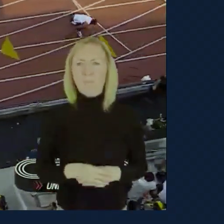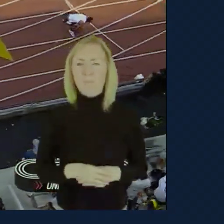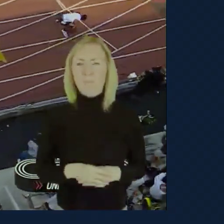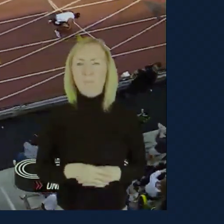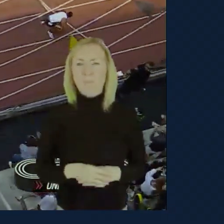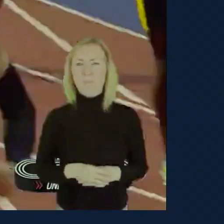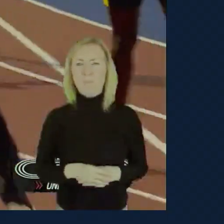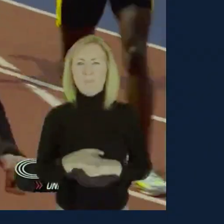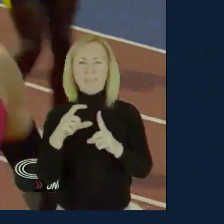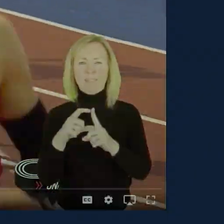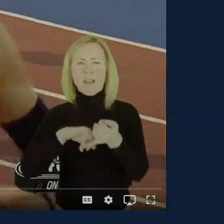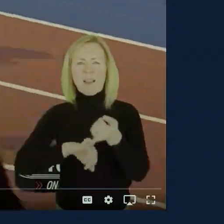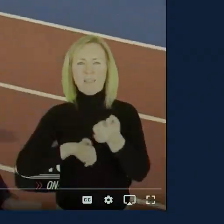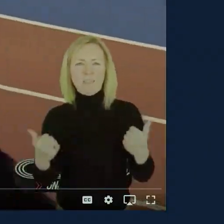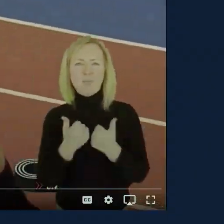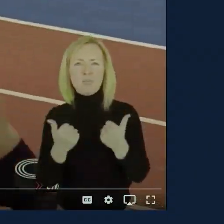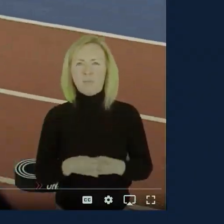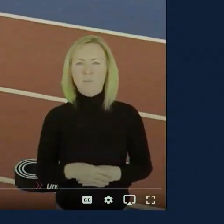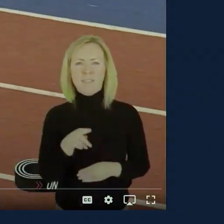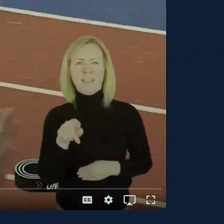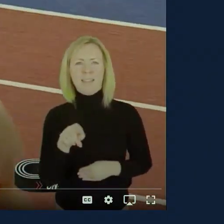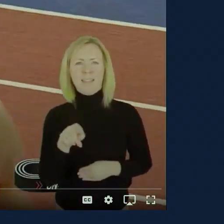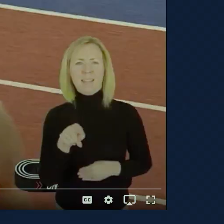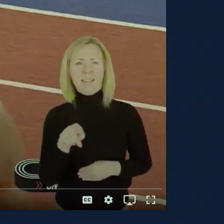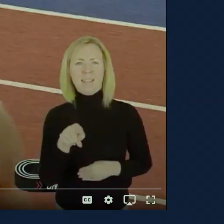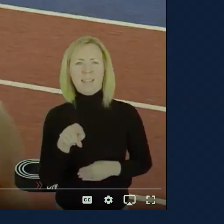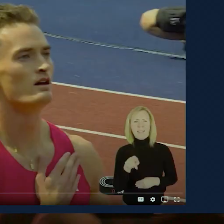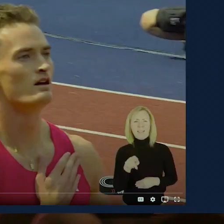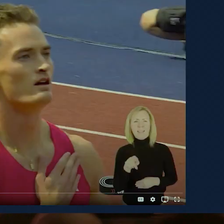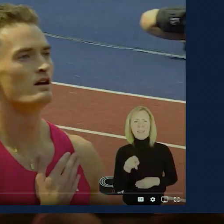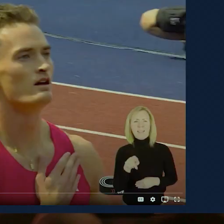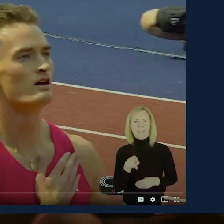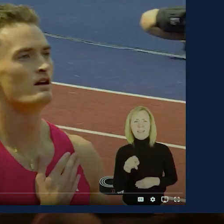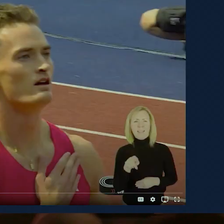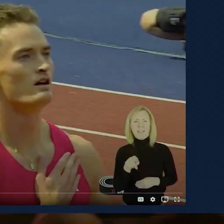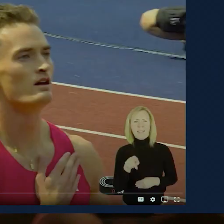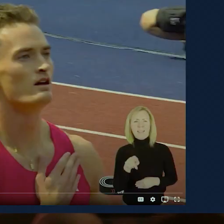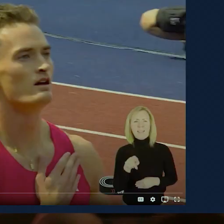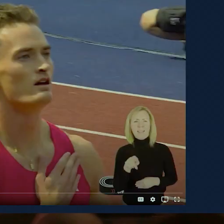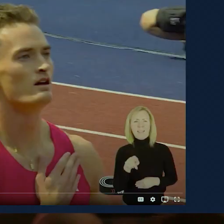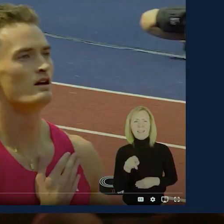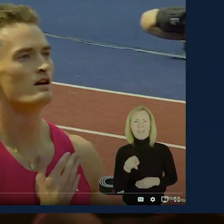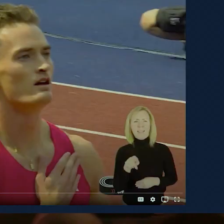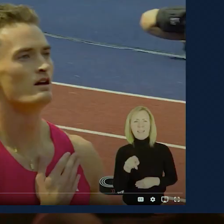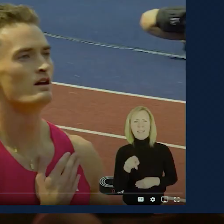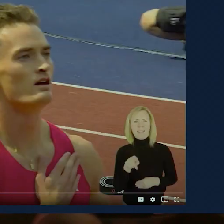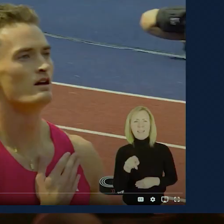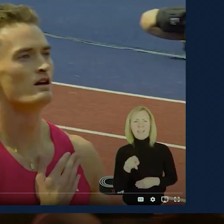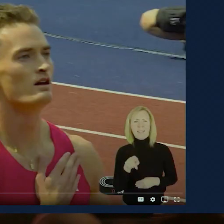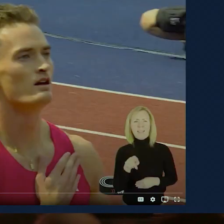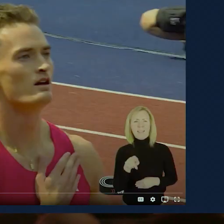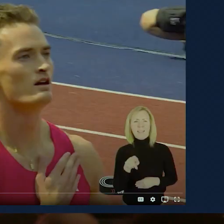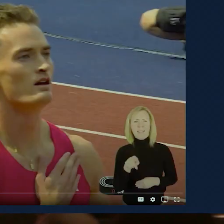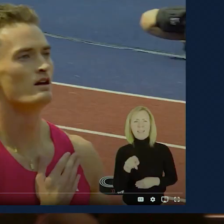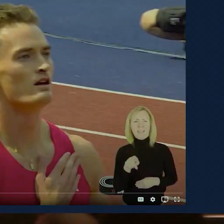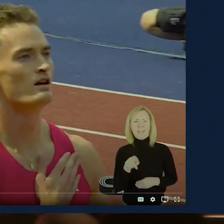Santos threw himself across the line. He had. So that was obviously very fast moving commentary for sport. This